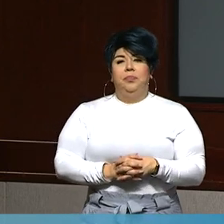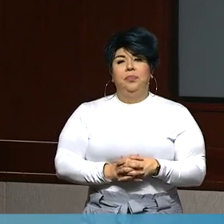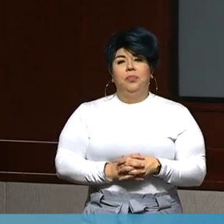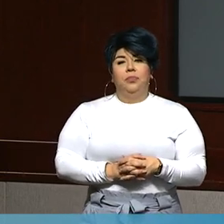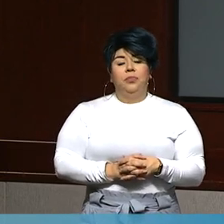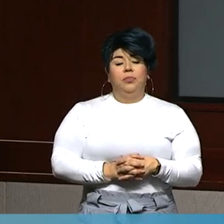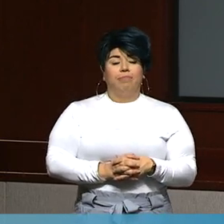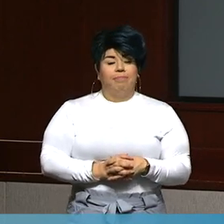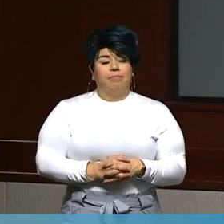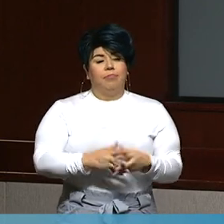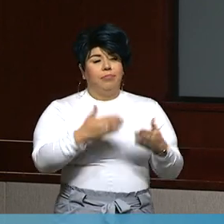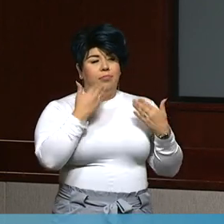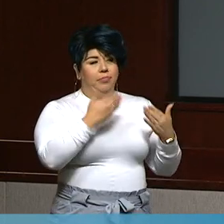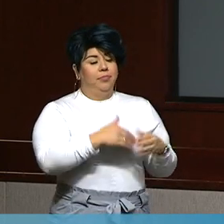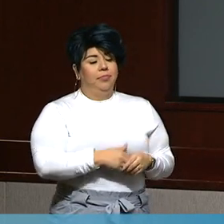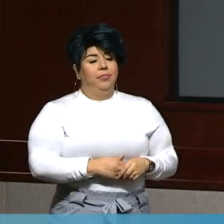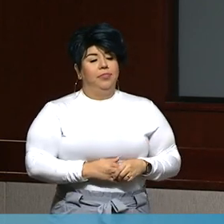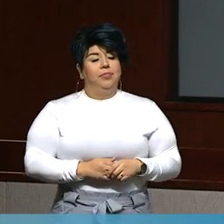Thank you.